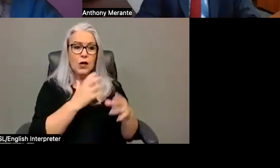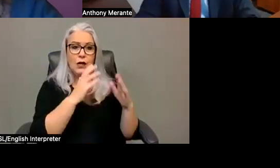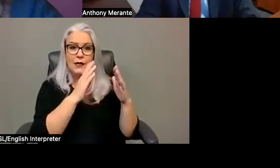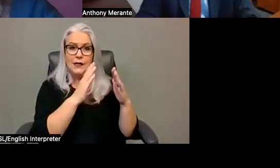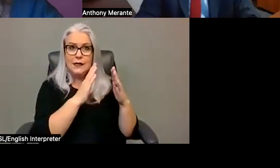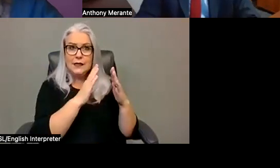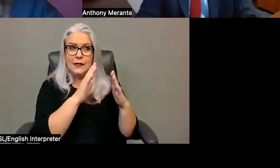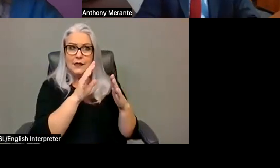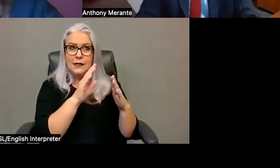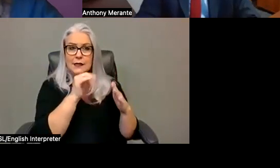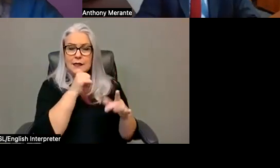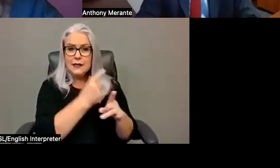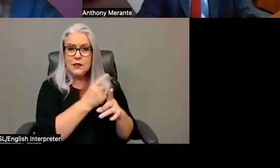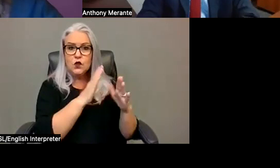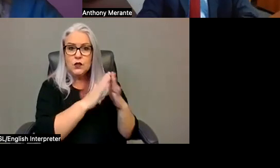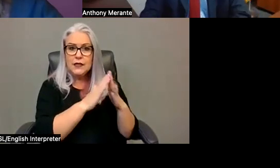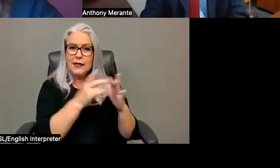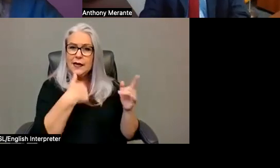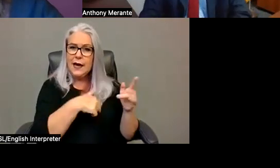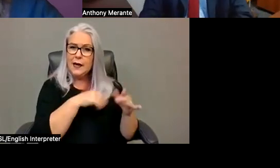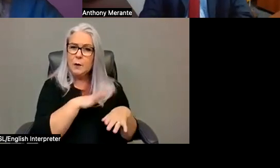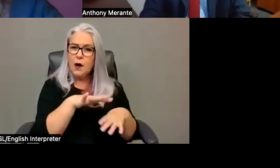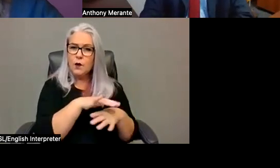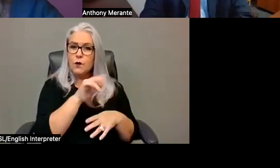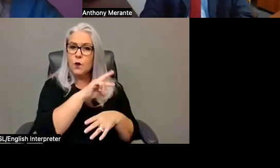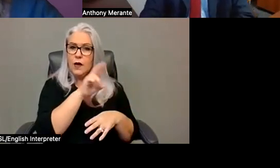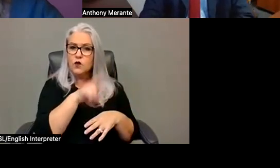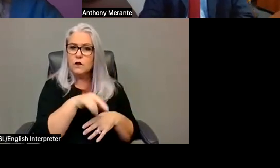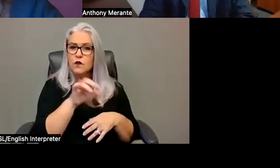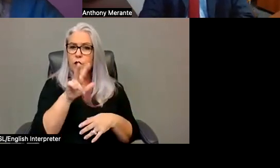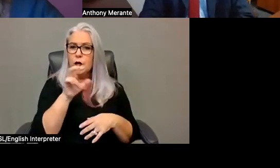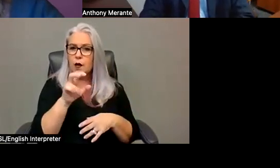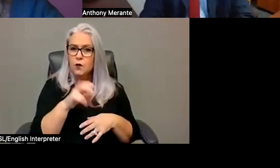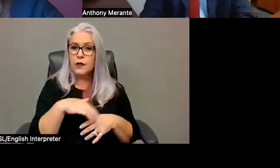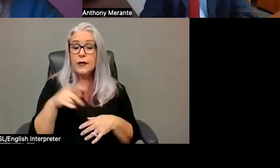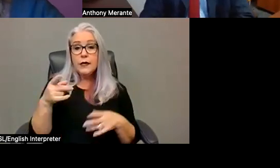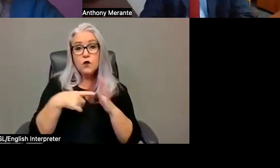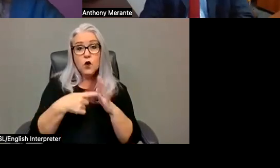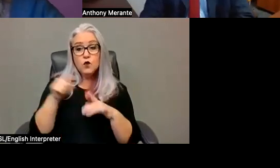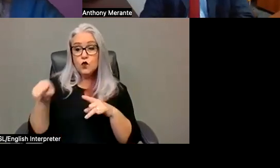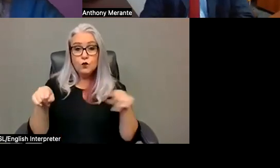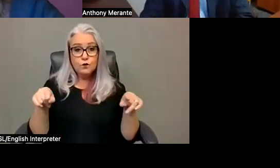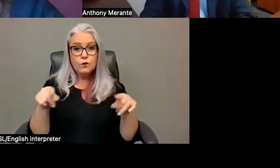had over, I think, 300. It shows you the dichotomy, but again, it's